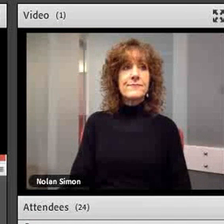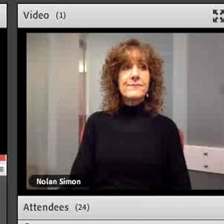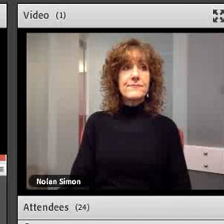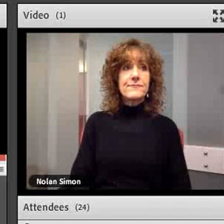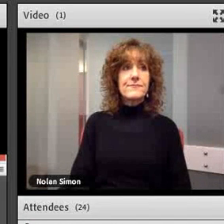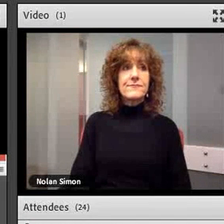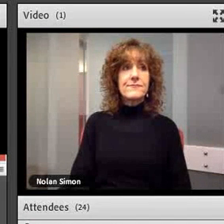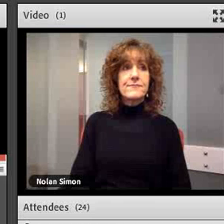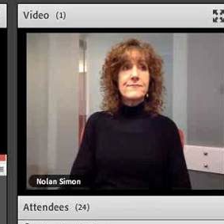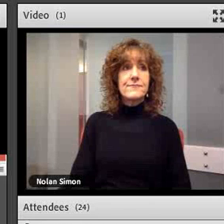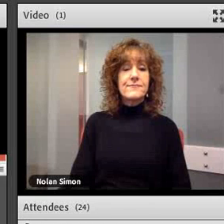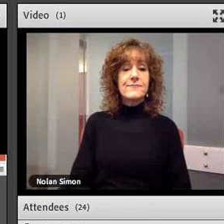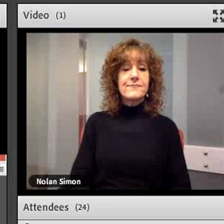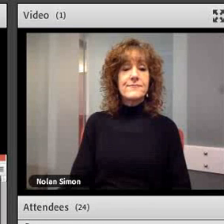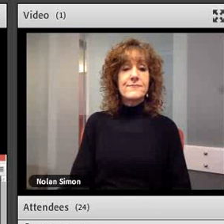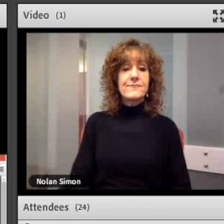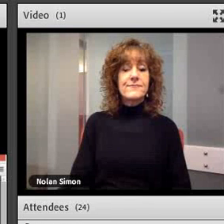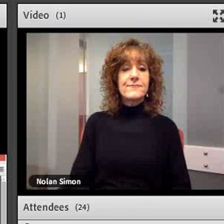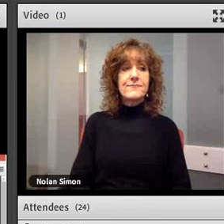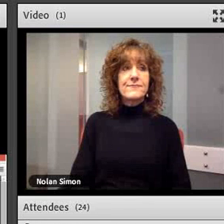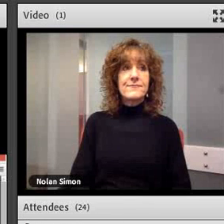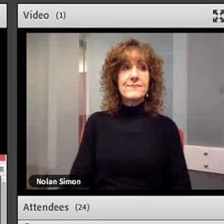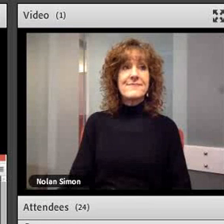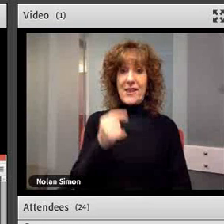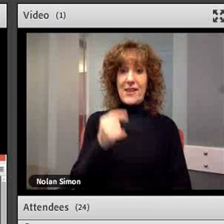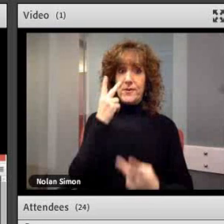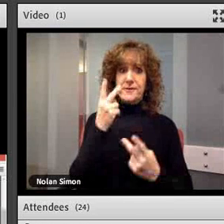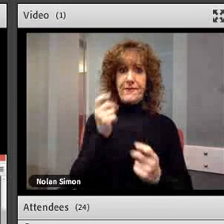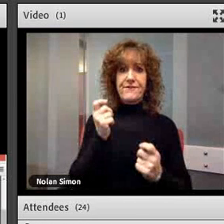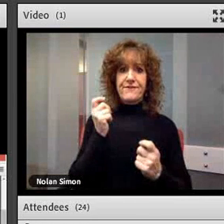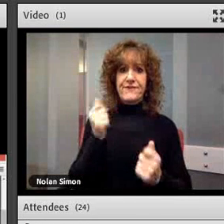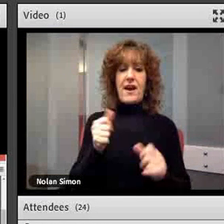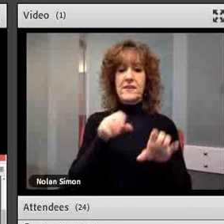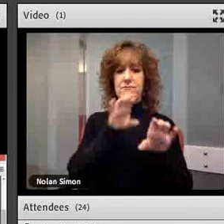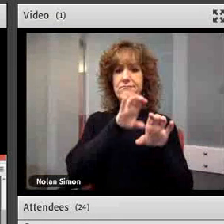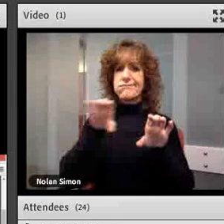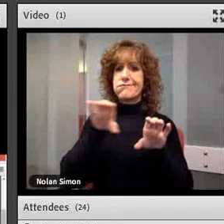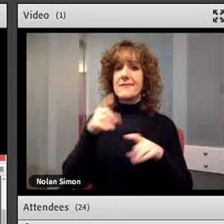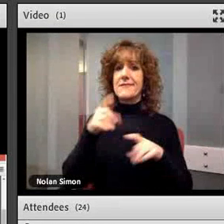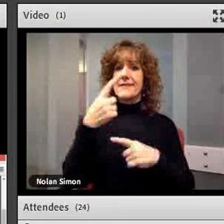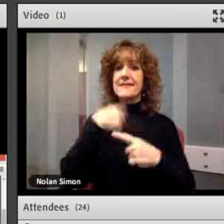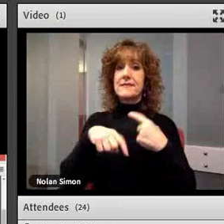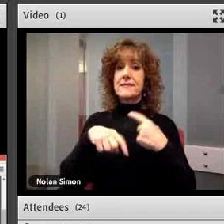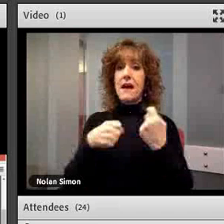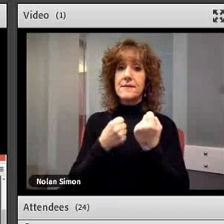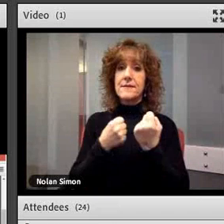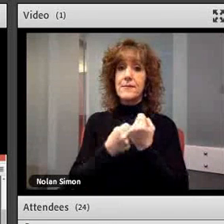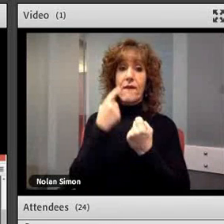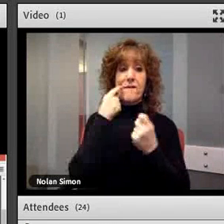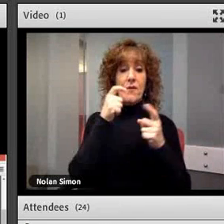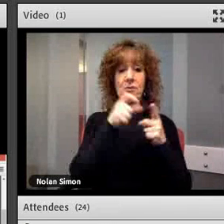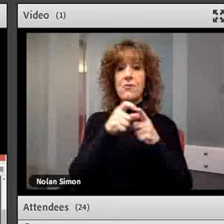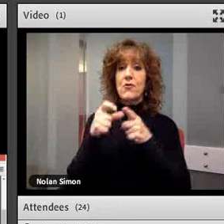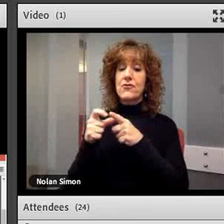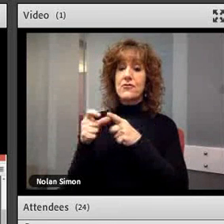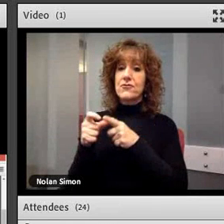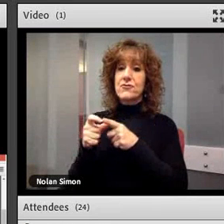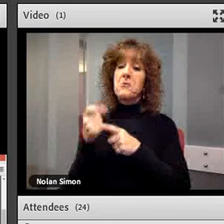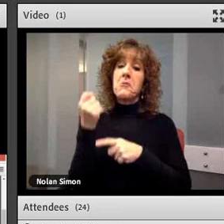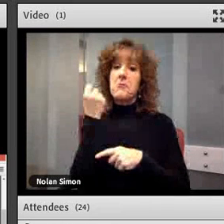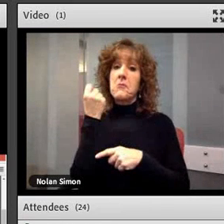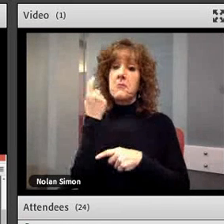And you see how quickly you get sign support for the text. Now, if you decide that